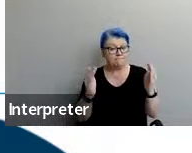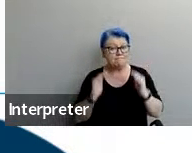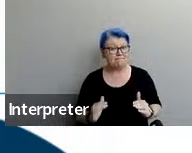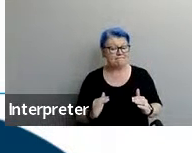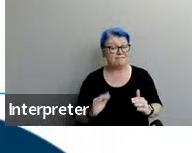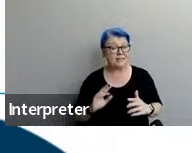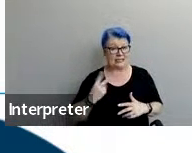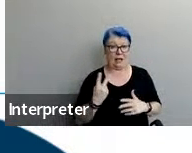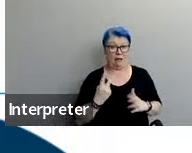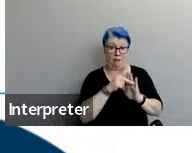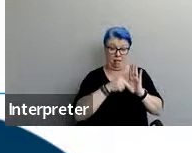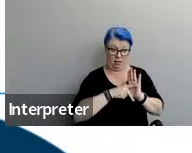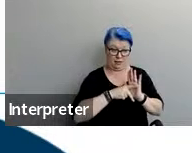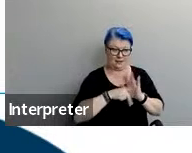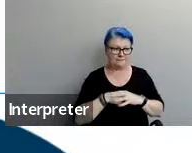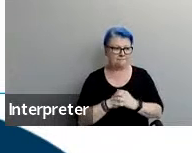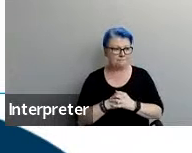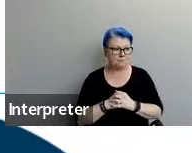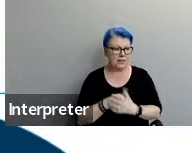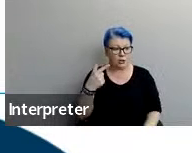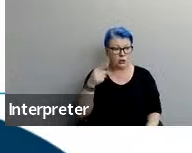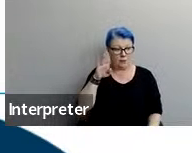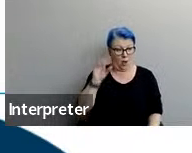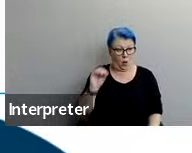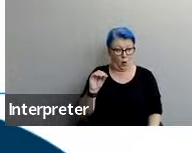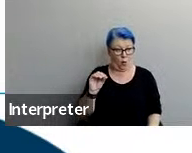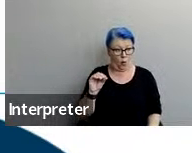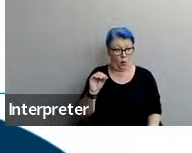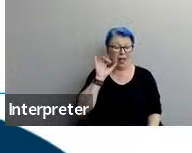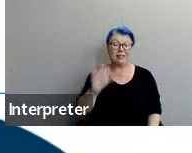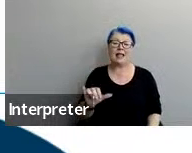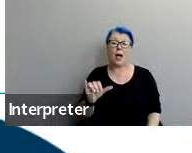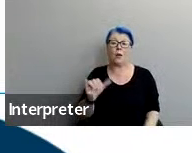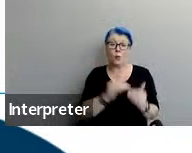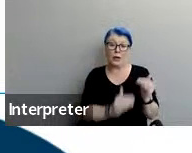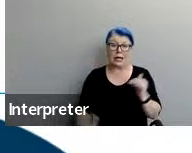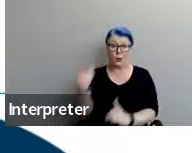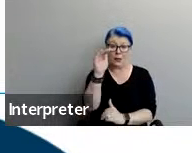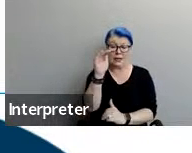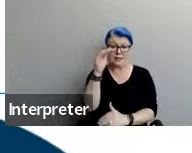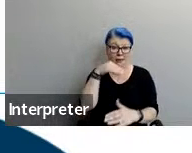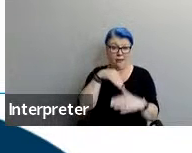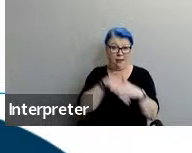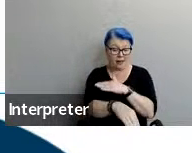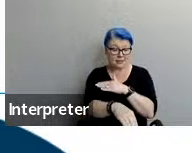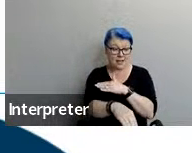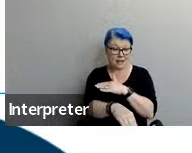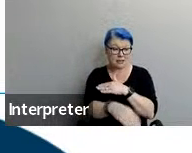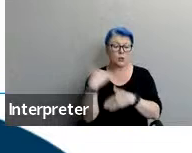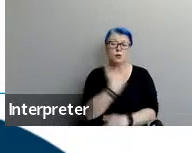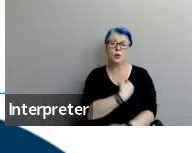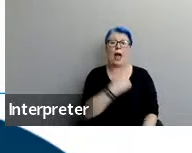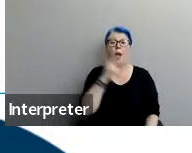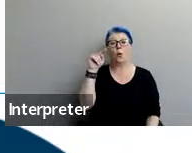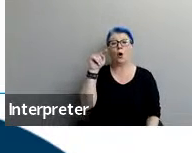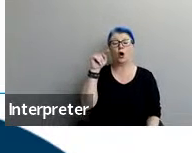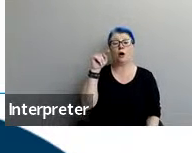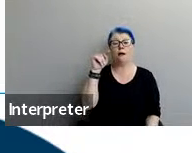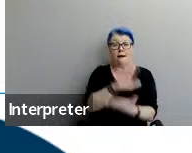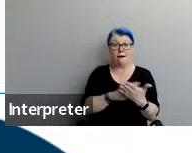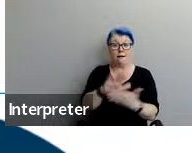Another policy is proposed policy change to GBO, which would increase access to our tuition reimbursement